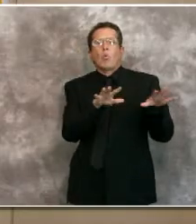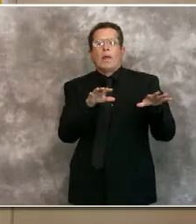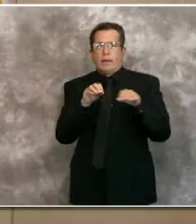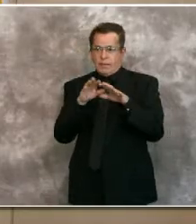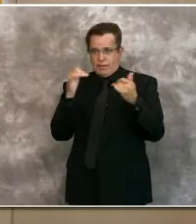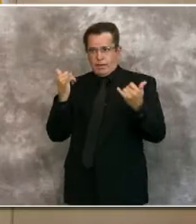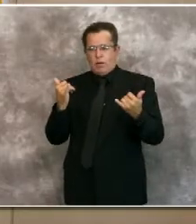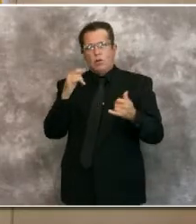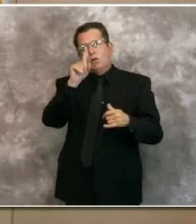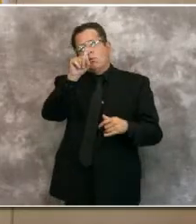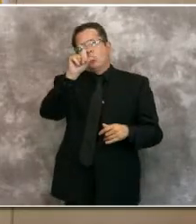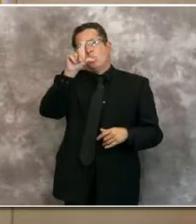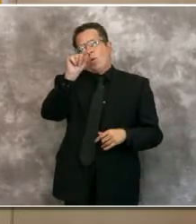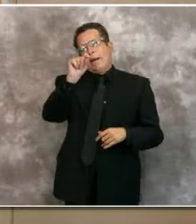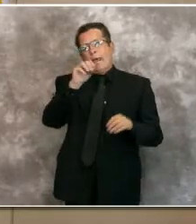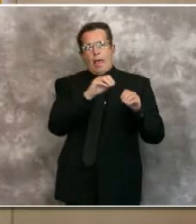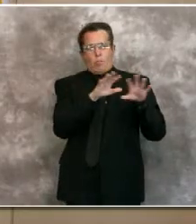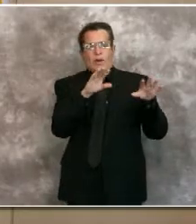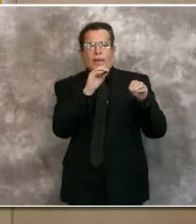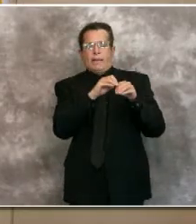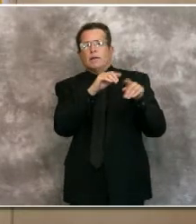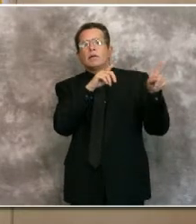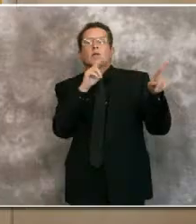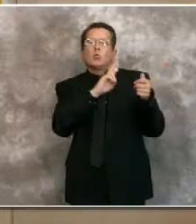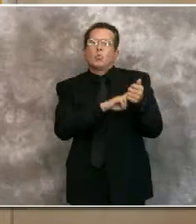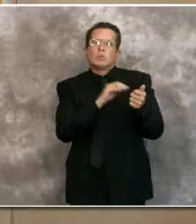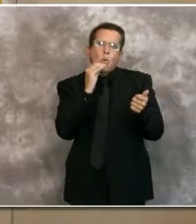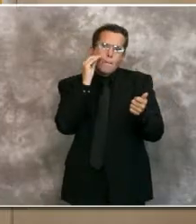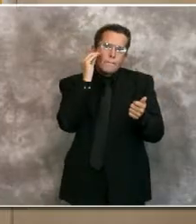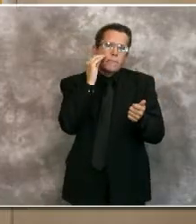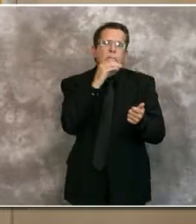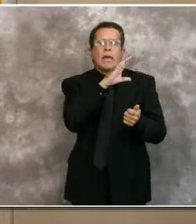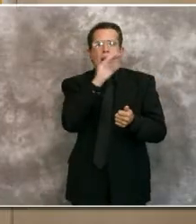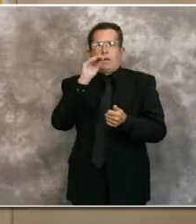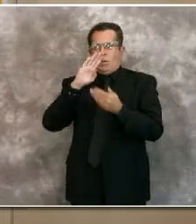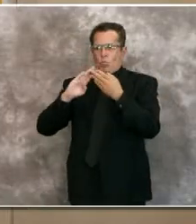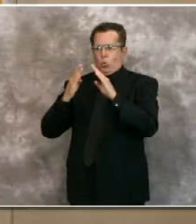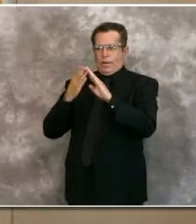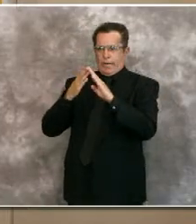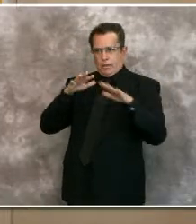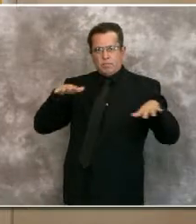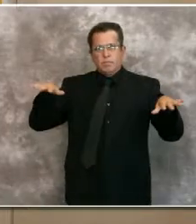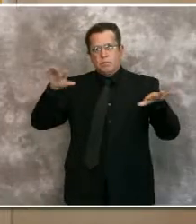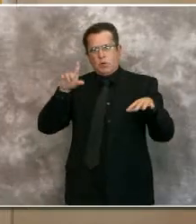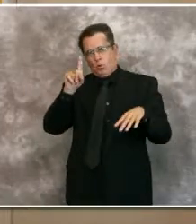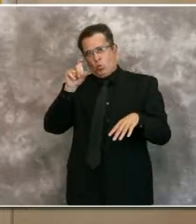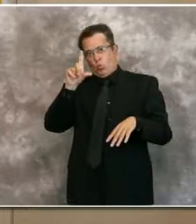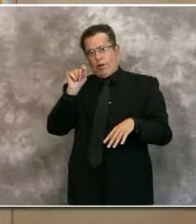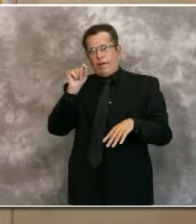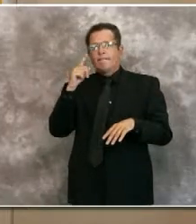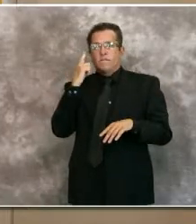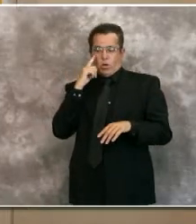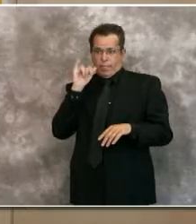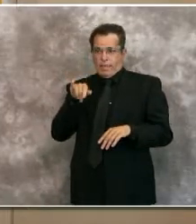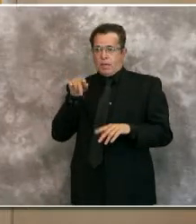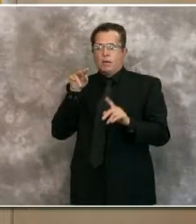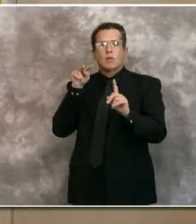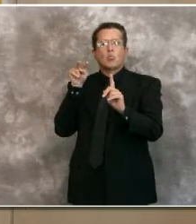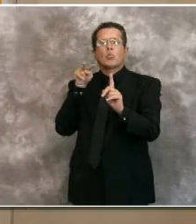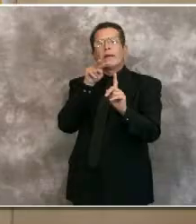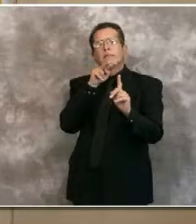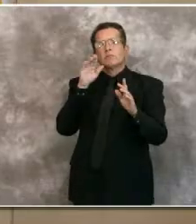had 120 outbreaks in congregate settings and community settings. And to provide context for these outbreaks, of